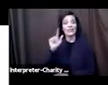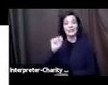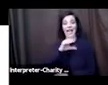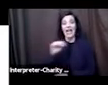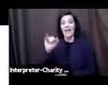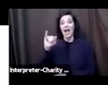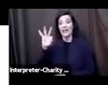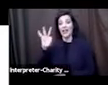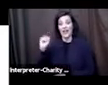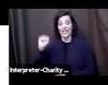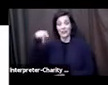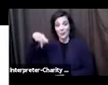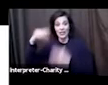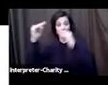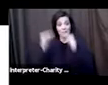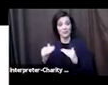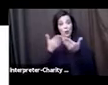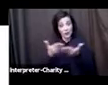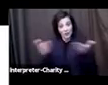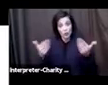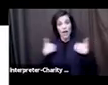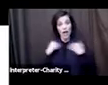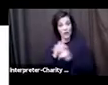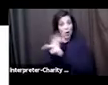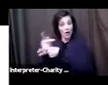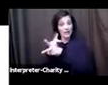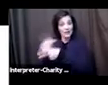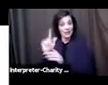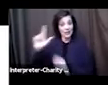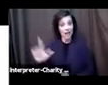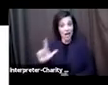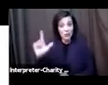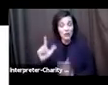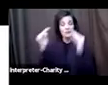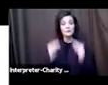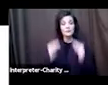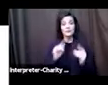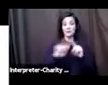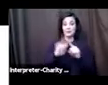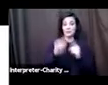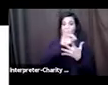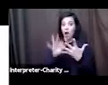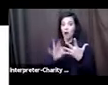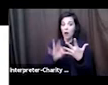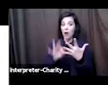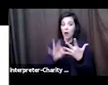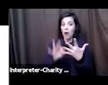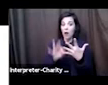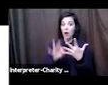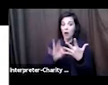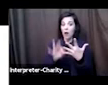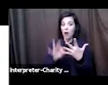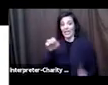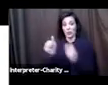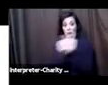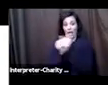some resources that we have in our lending library at Tekl, some options that we have through Create Together, which is our fabrication program